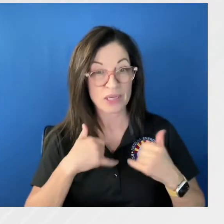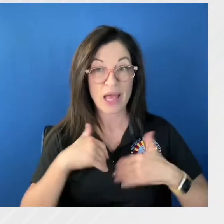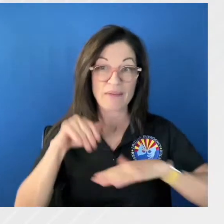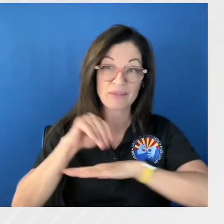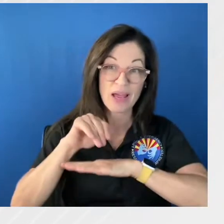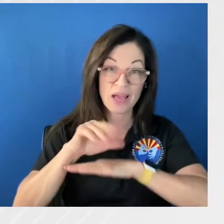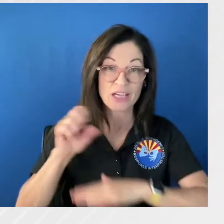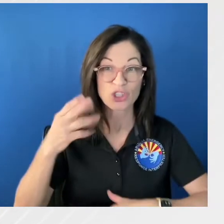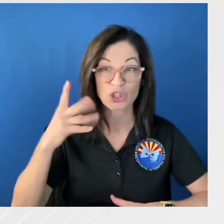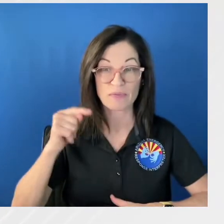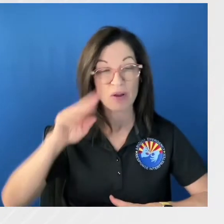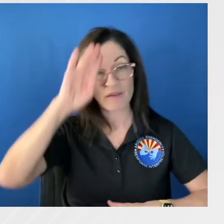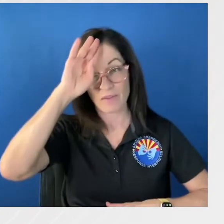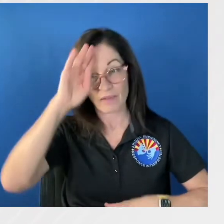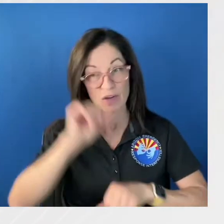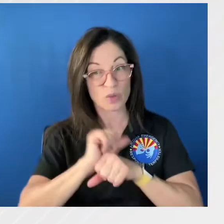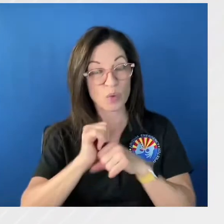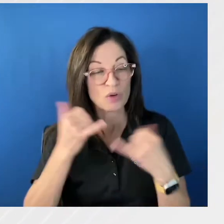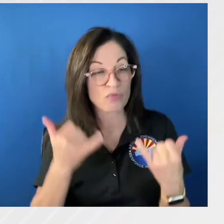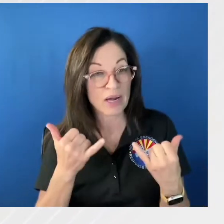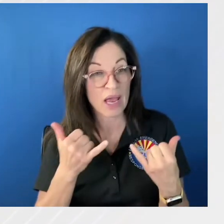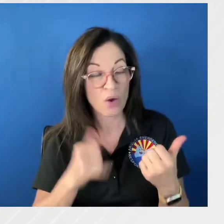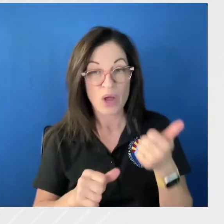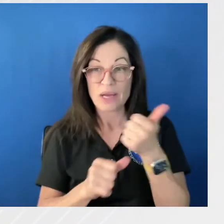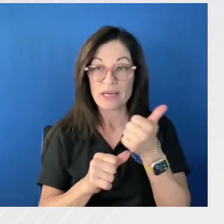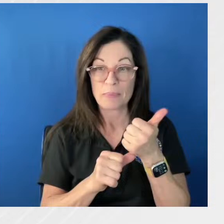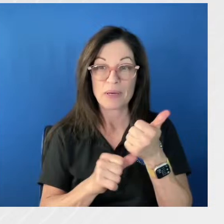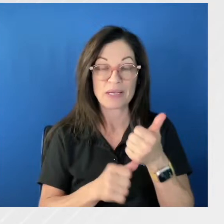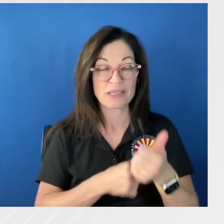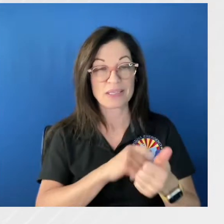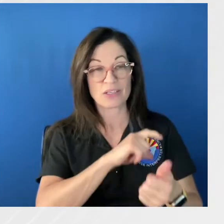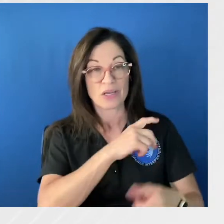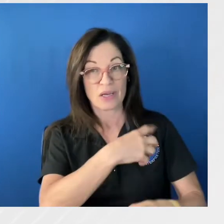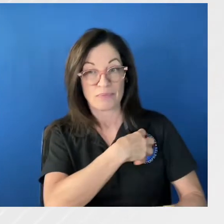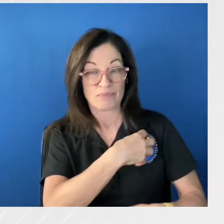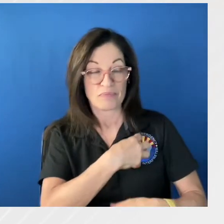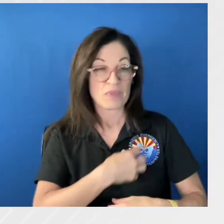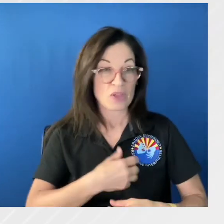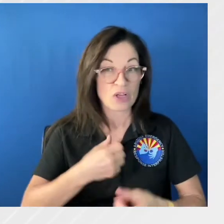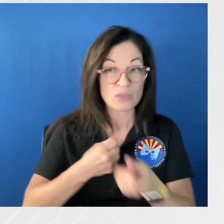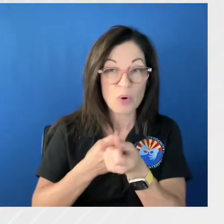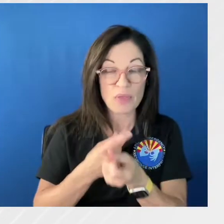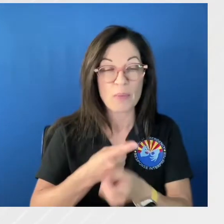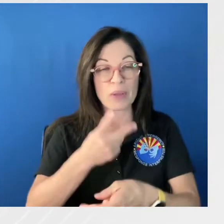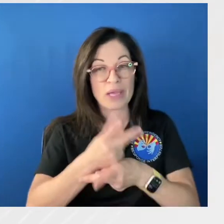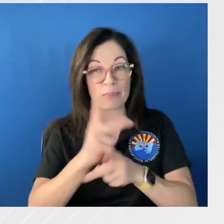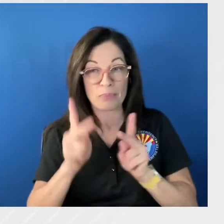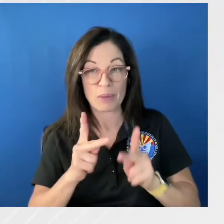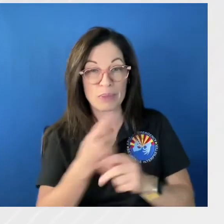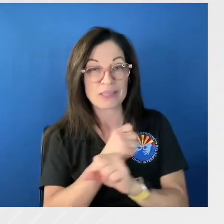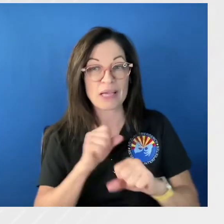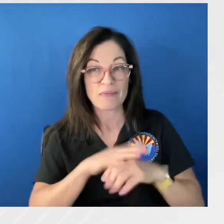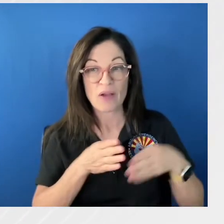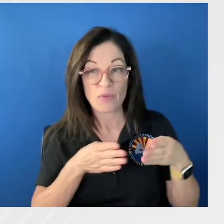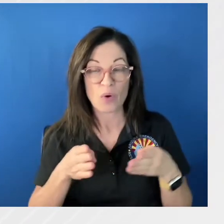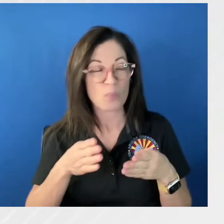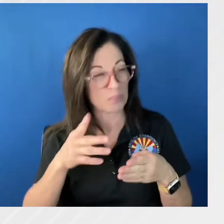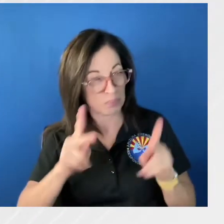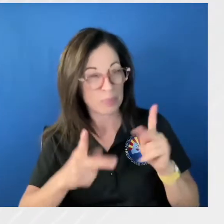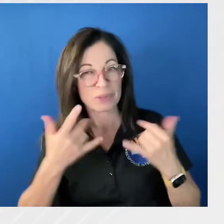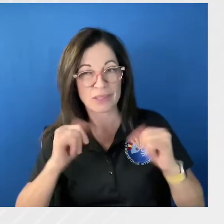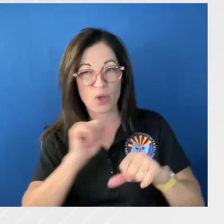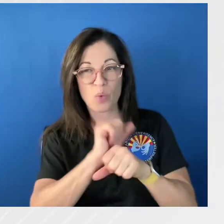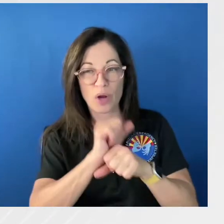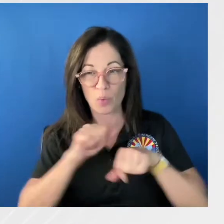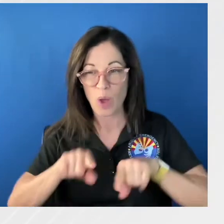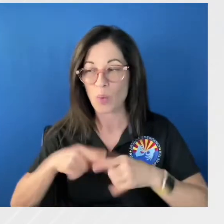are out there right now. Deputies are supporting the firefighters by keeping them safe on the roads. Everybody's still working while we're here talking about